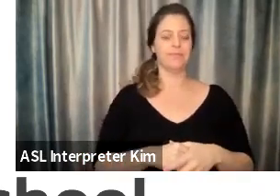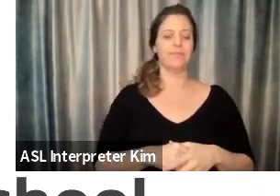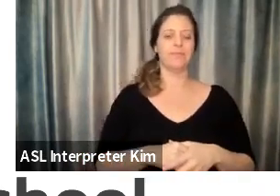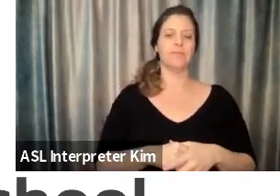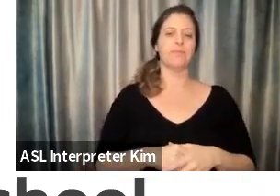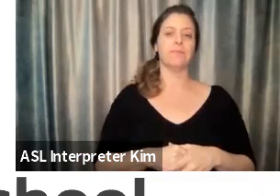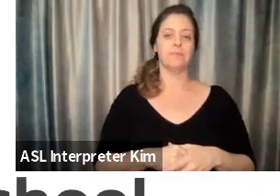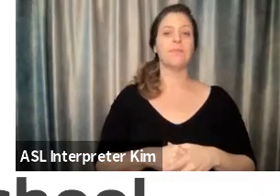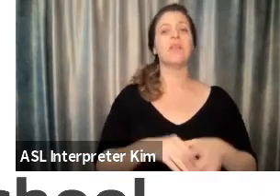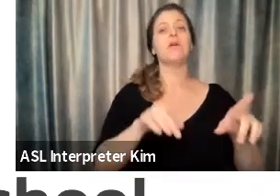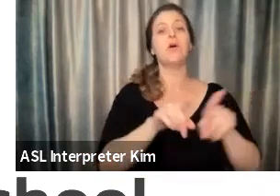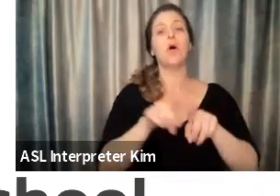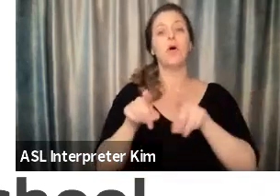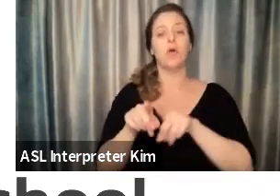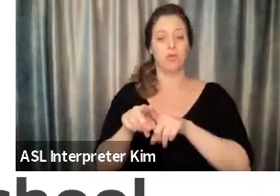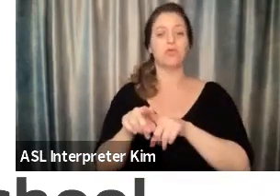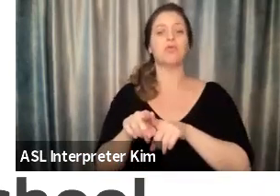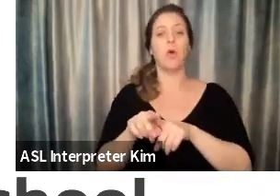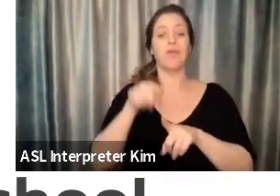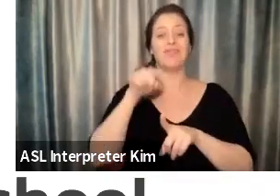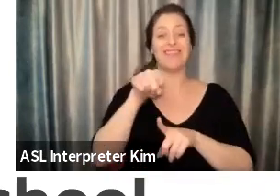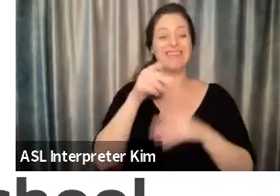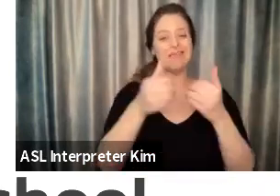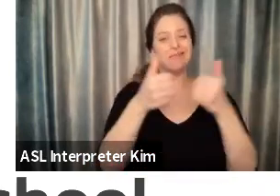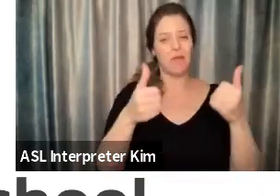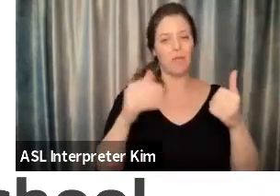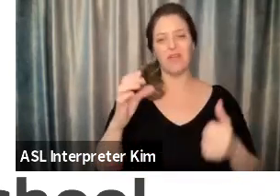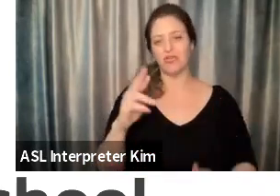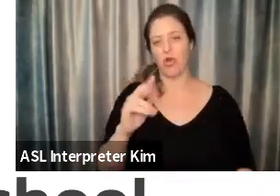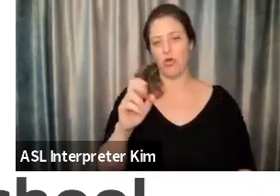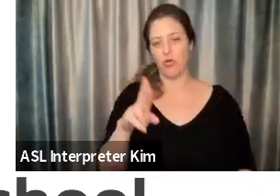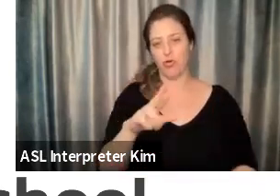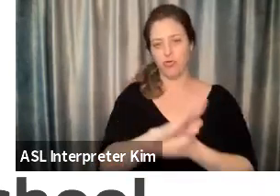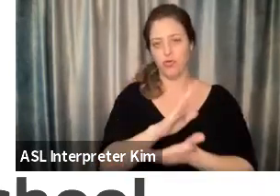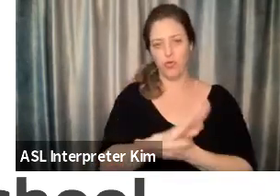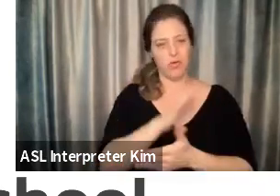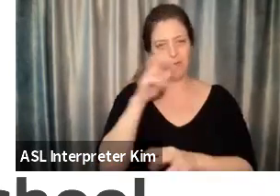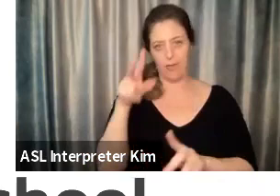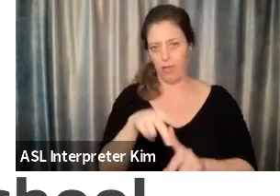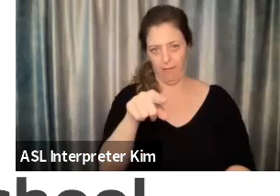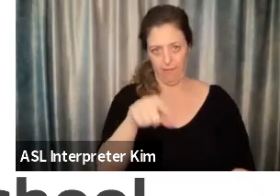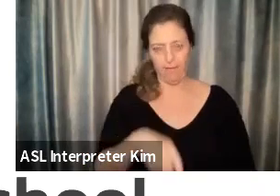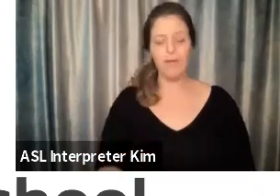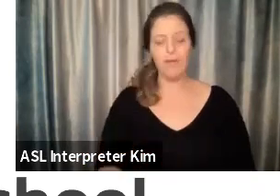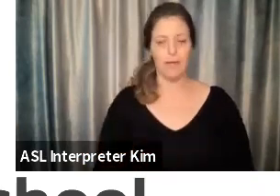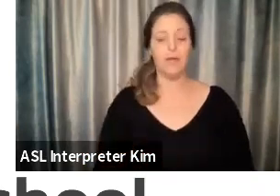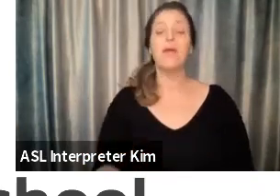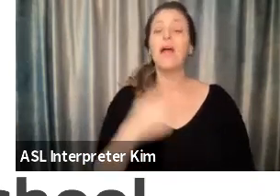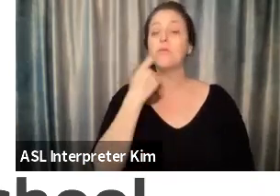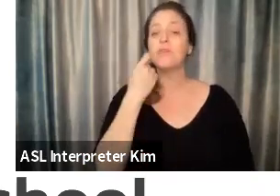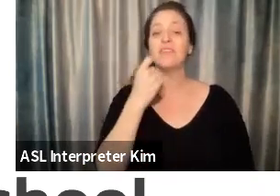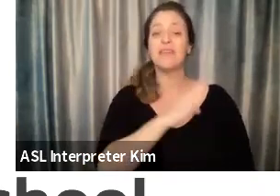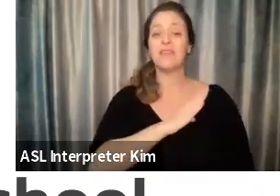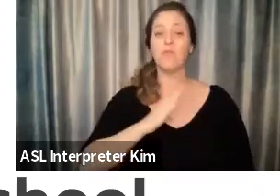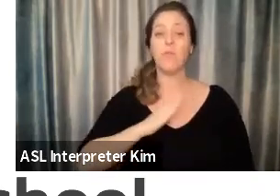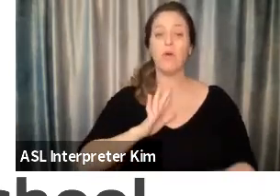know that, obviously this does not apply to charter schools. And we want to let you know, recently the board had passed a school